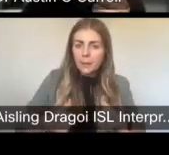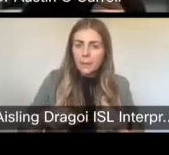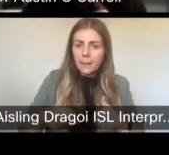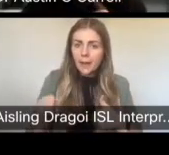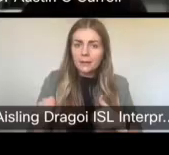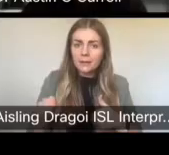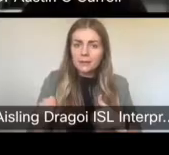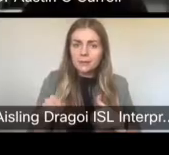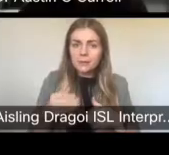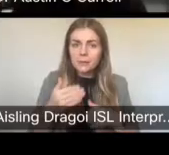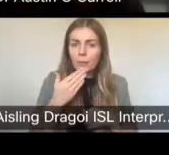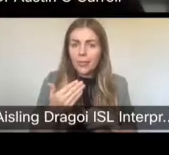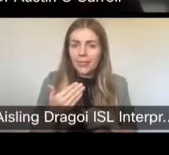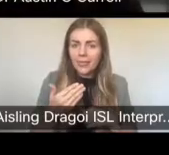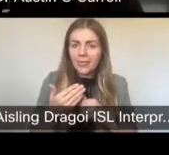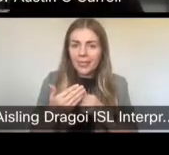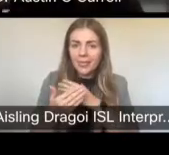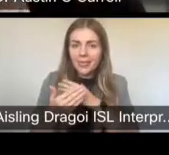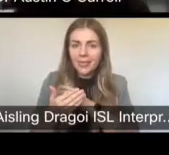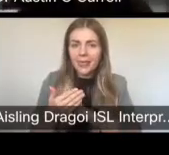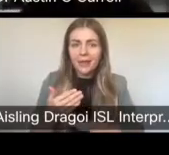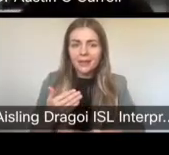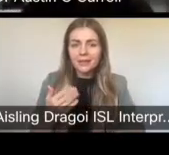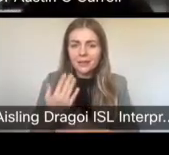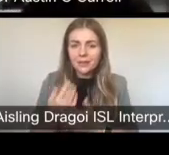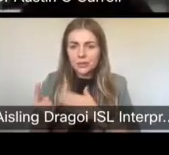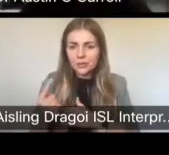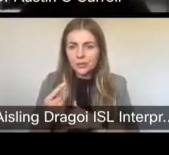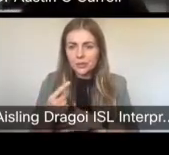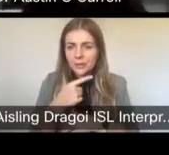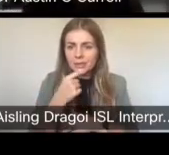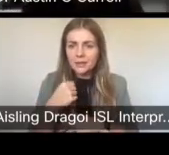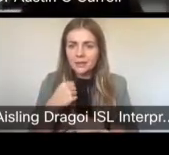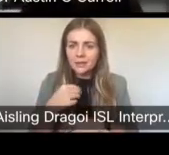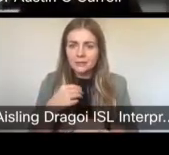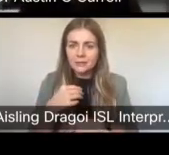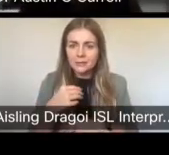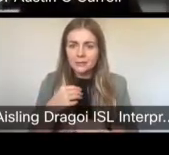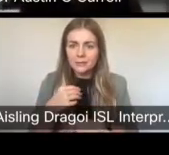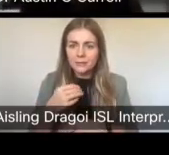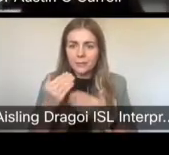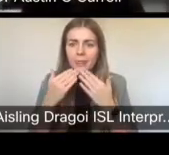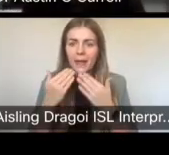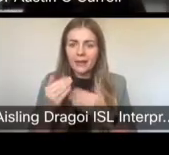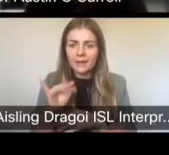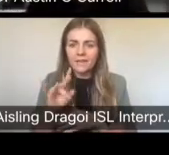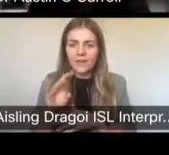thanks very much. I hear that, Commissioner Stewart, and I appreciate it because language is important. Thanks for that, Fiona.